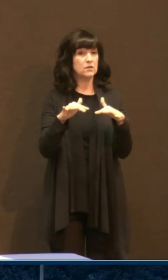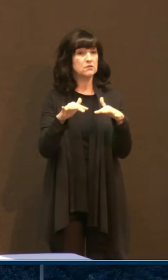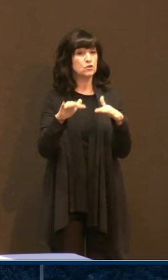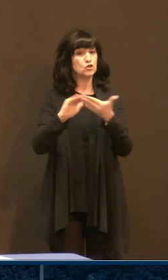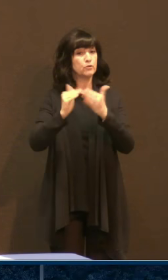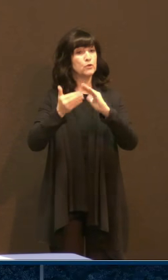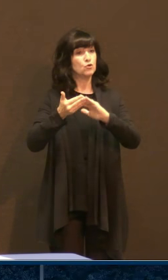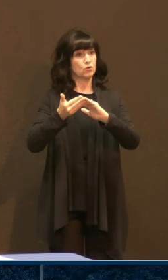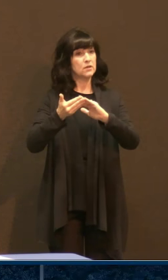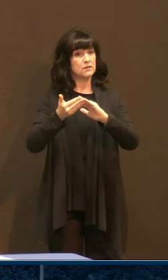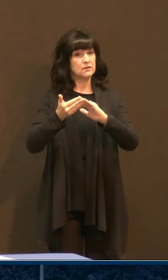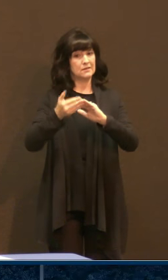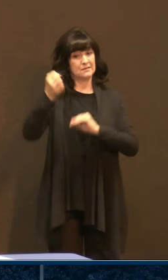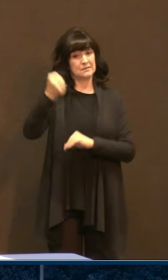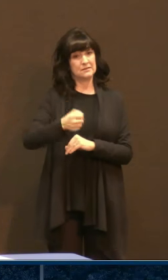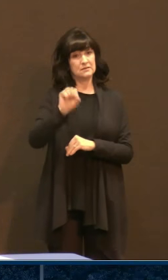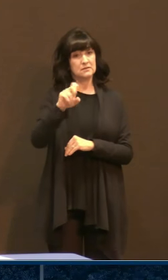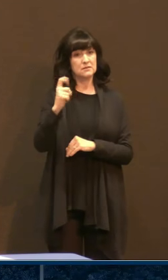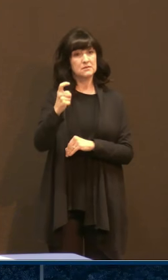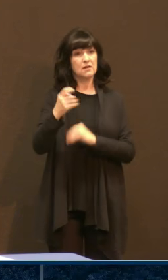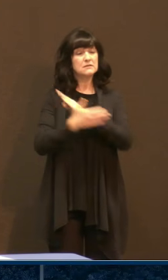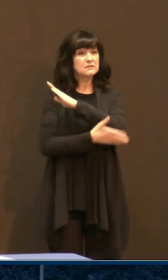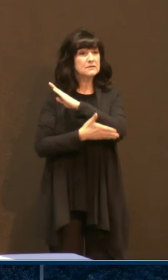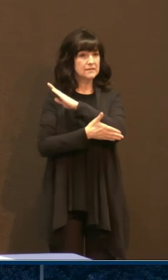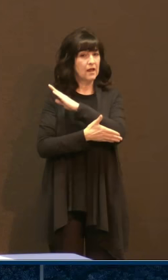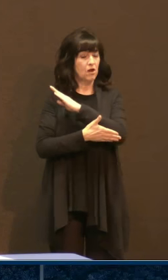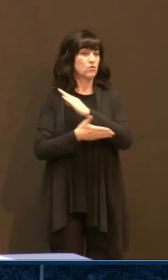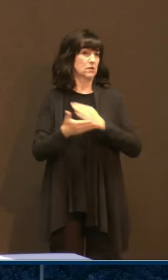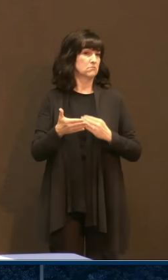to. We've had, in the one